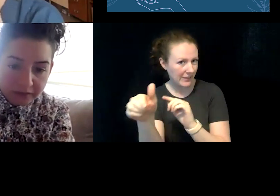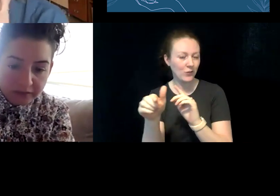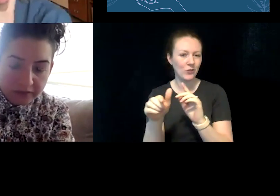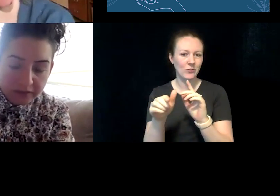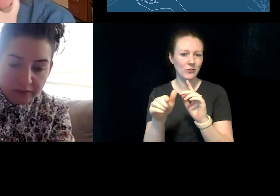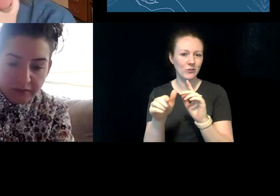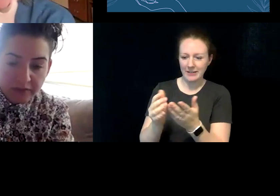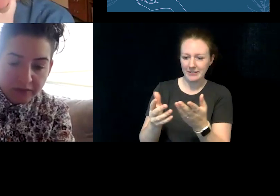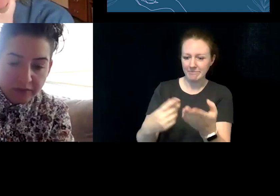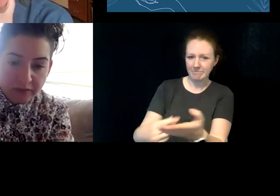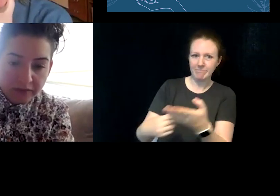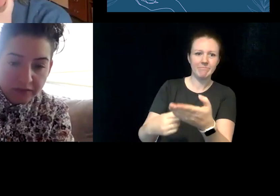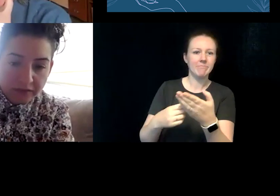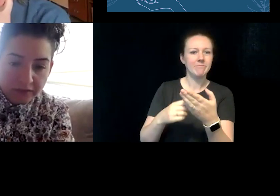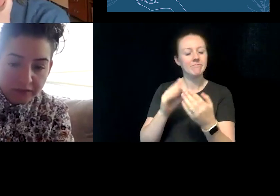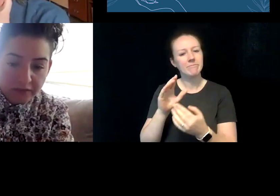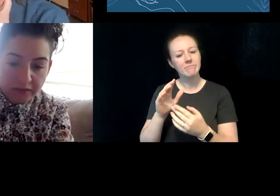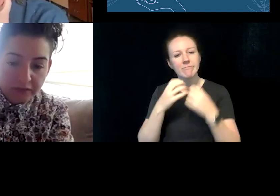around CARE,